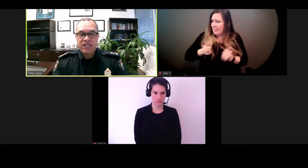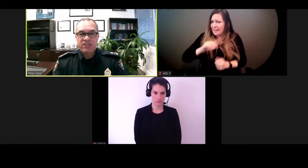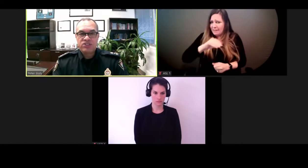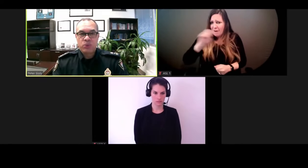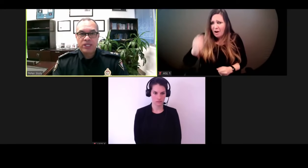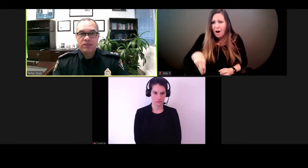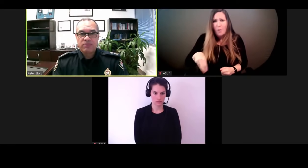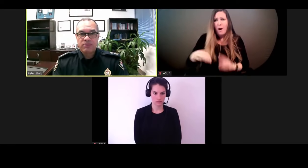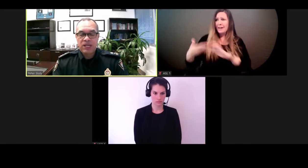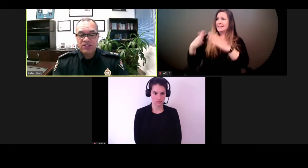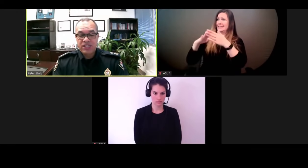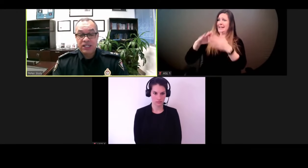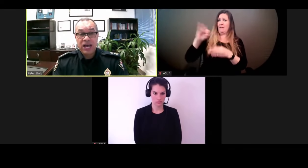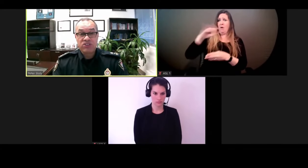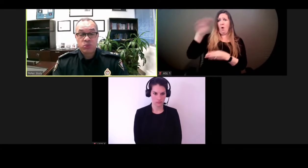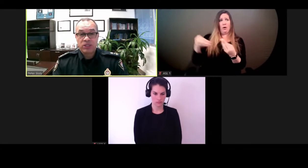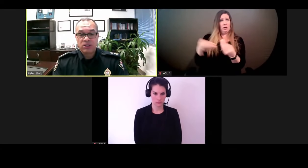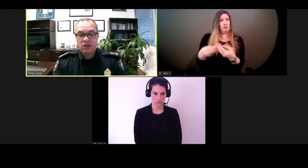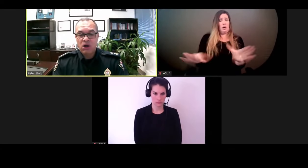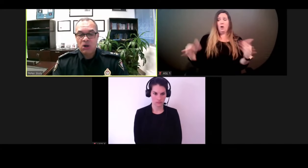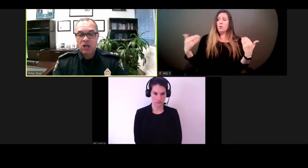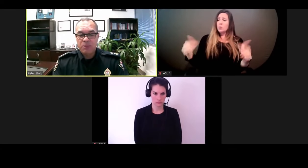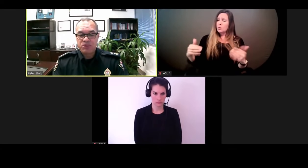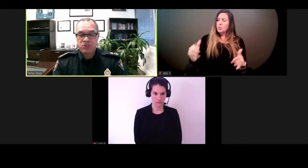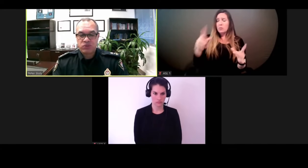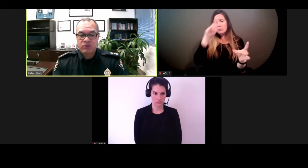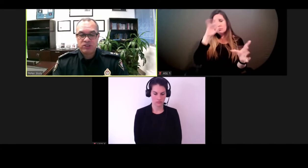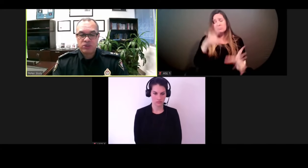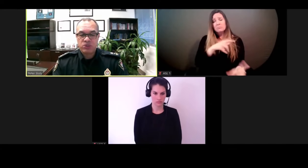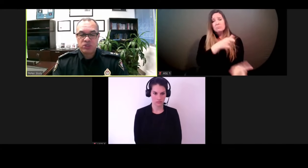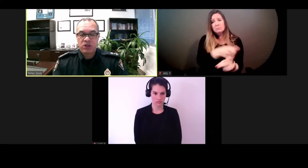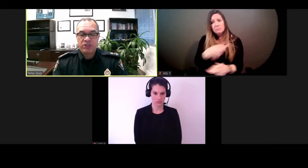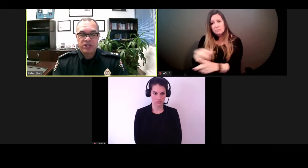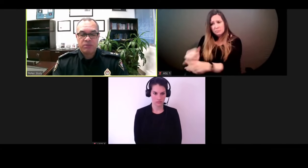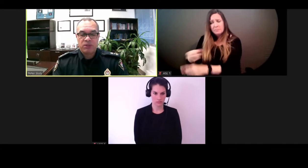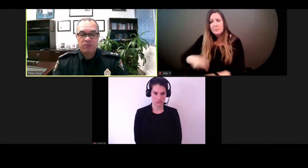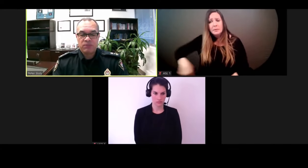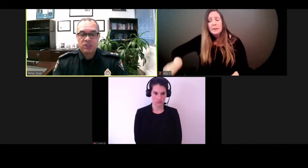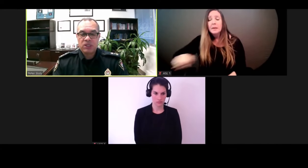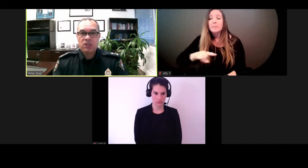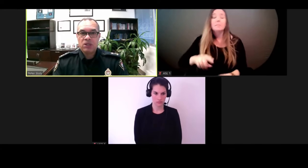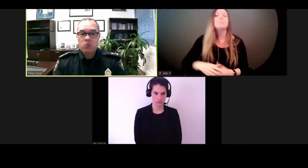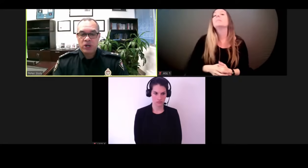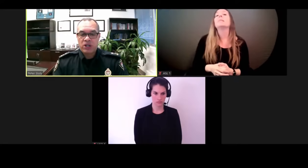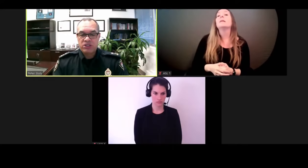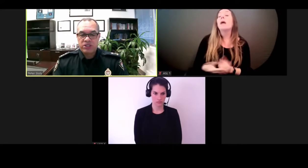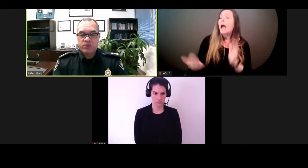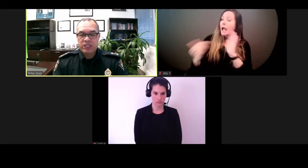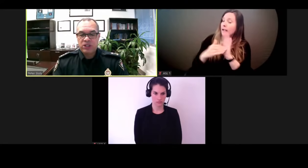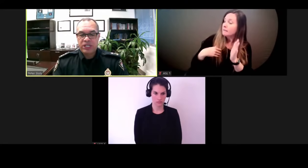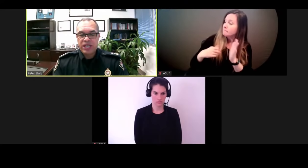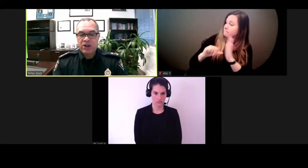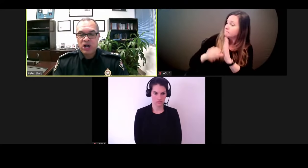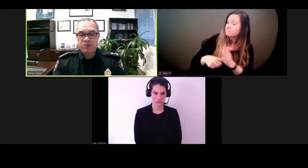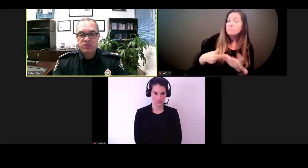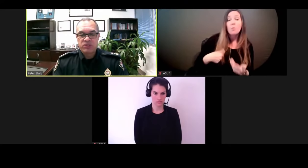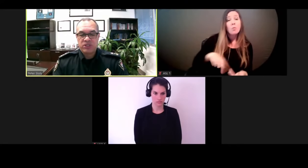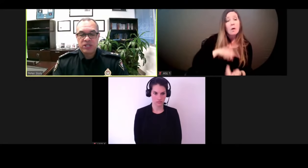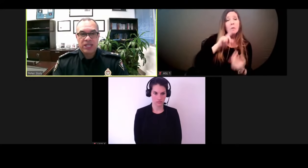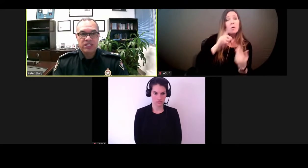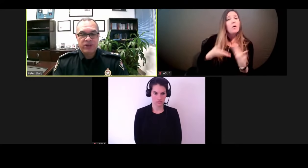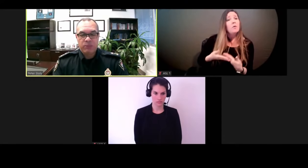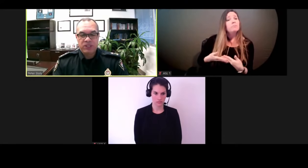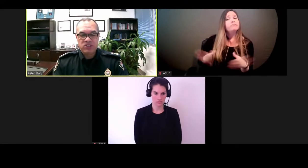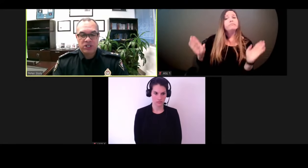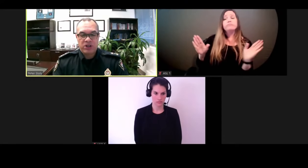I said this week, and I said last week, all options for resolution are on the table. We are continually looking at our options